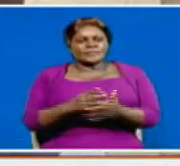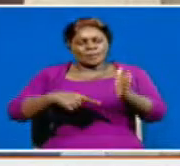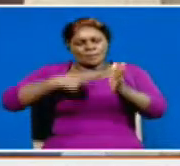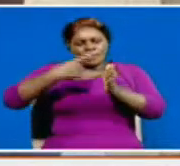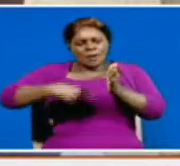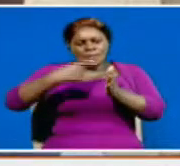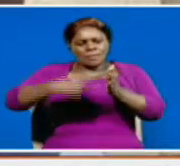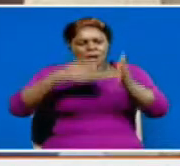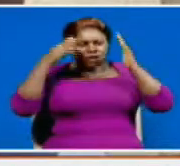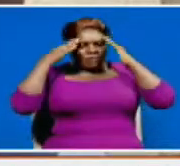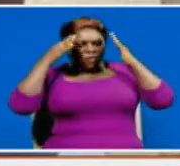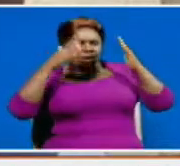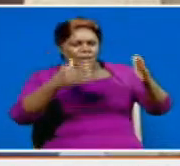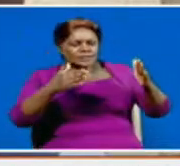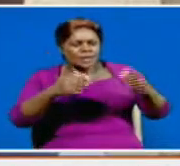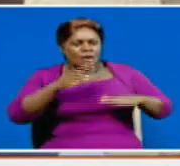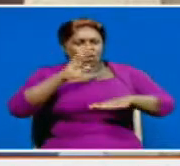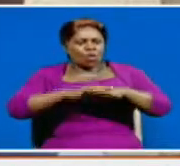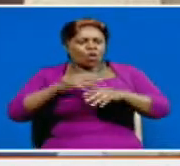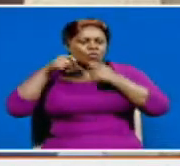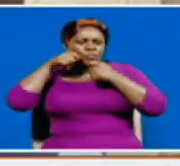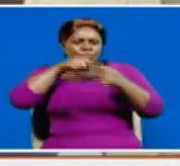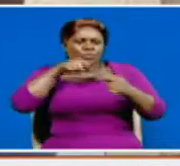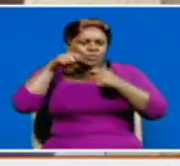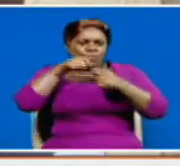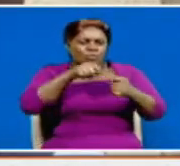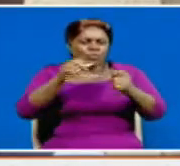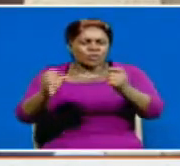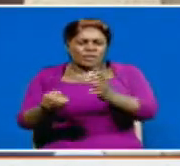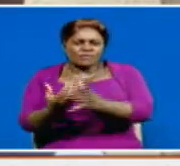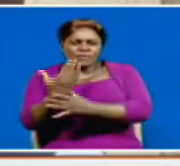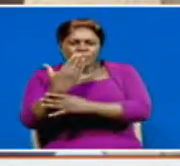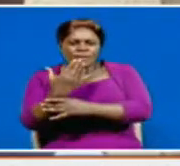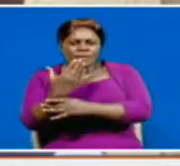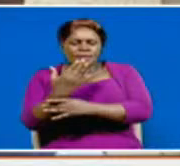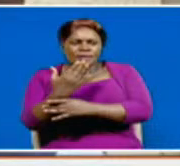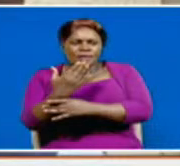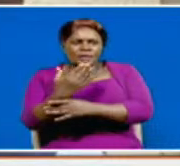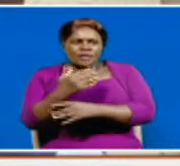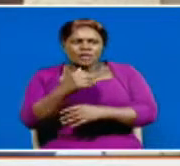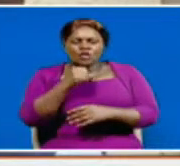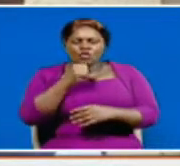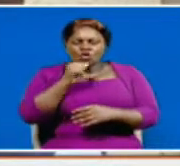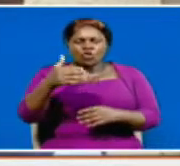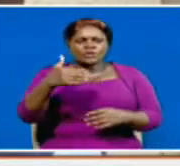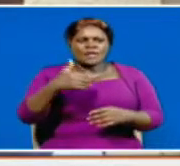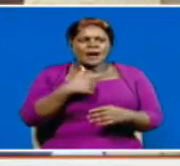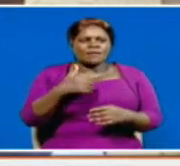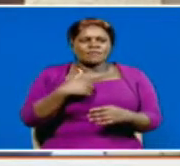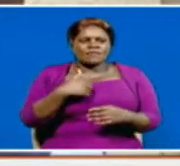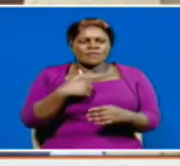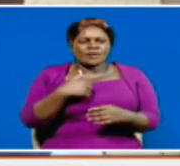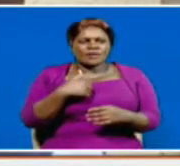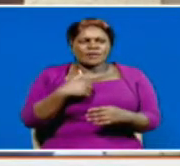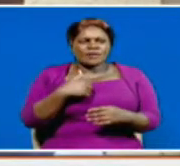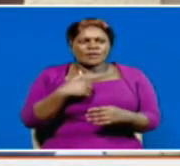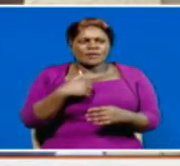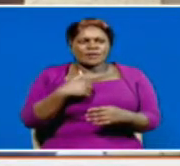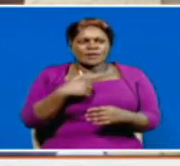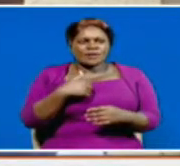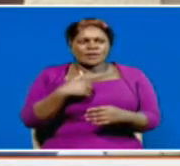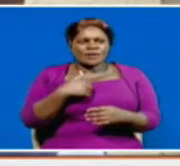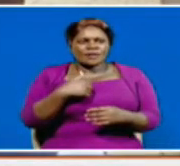millers focus on cane development, then they should not be anywhere in as far